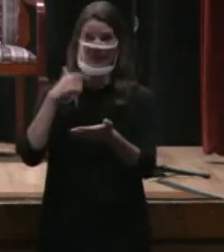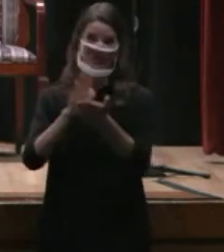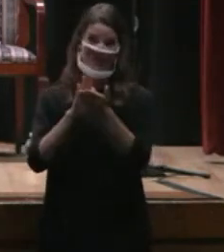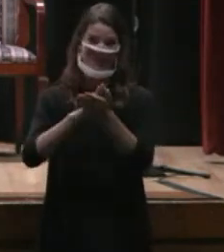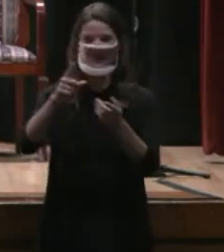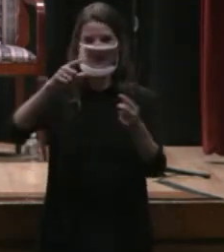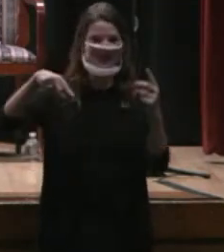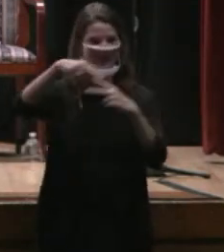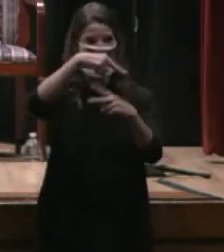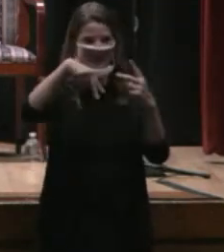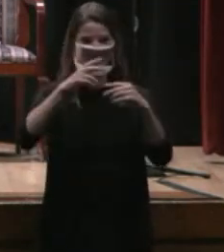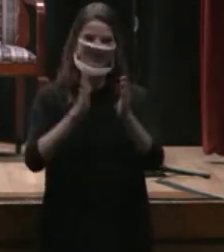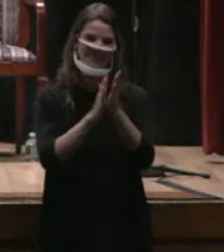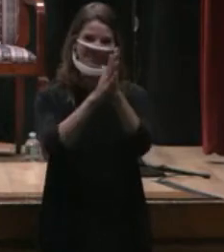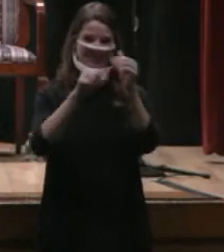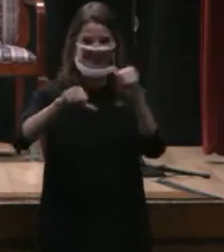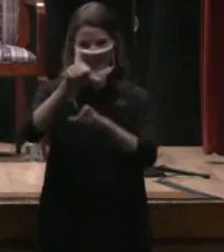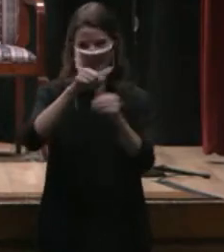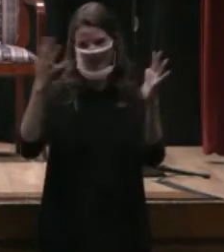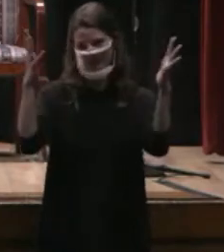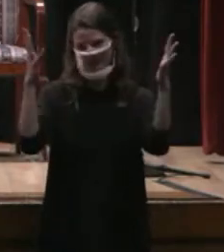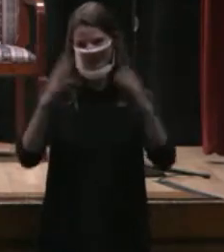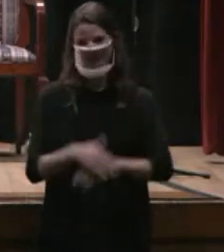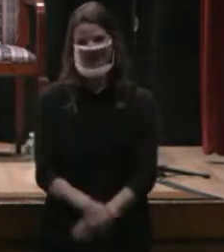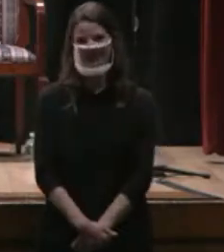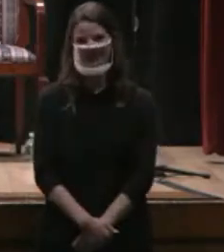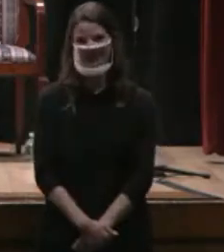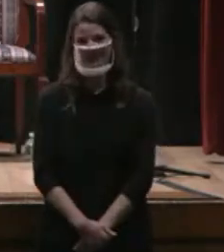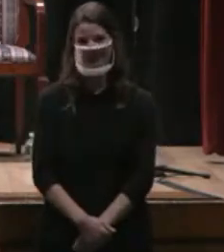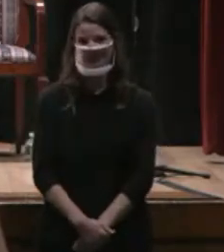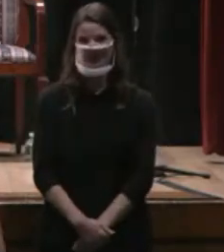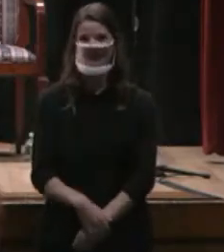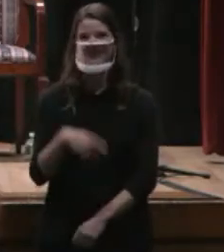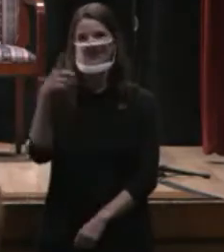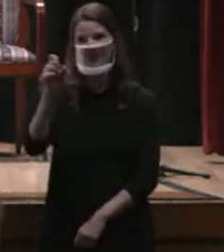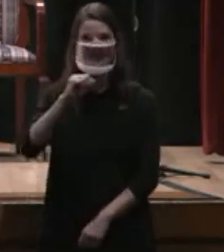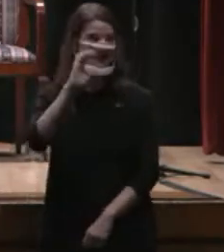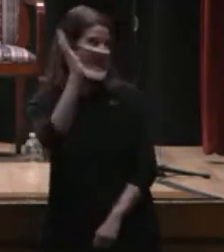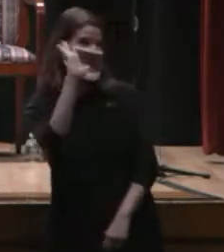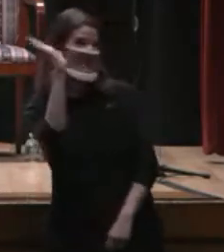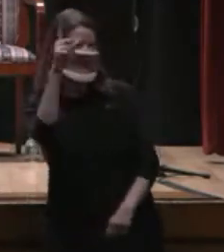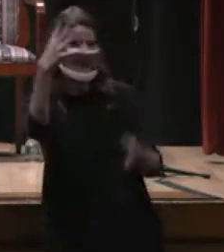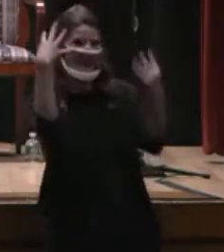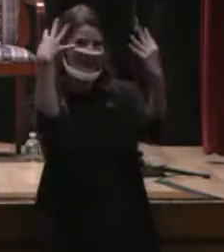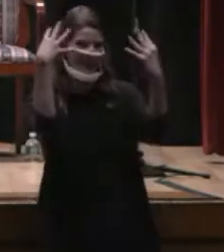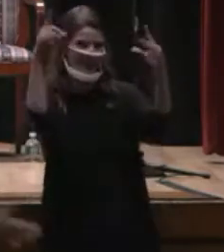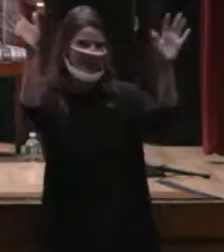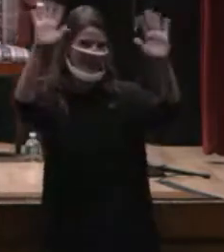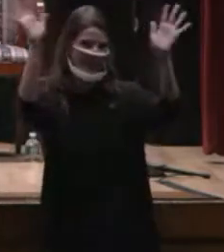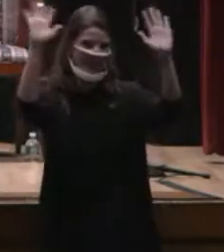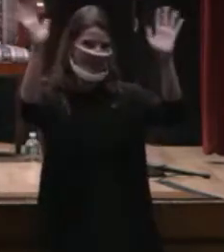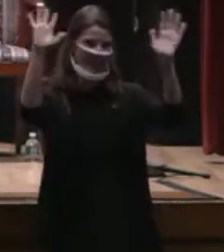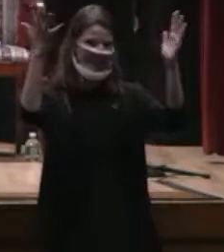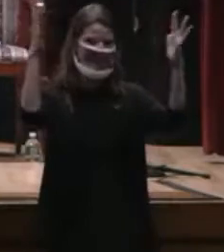applaud each other for this tremendous accomplishment. And you can wave behind, there are still cameras on.